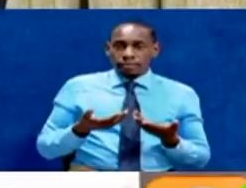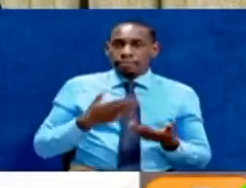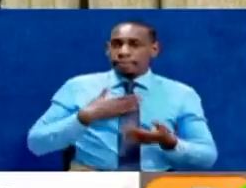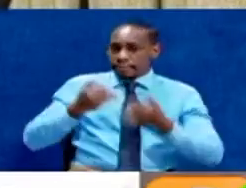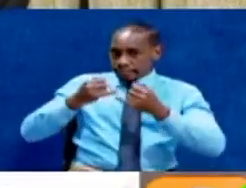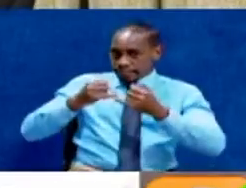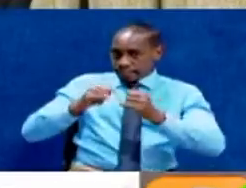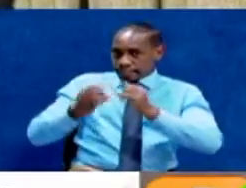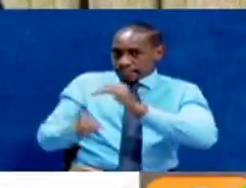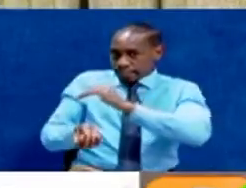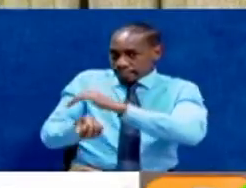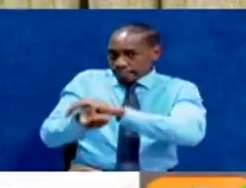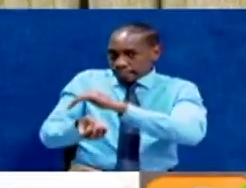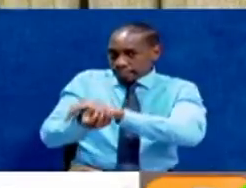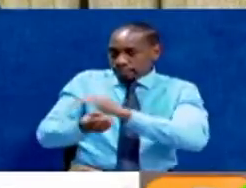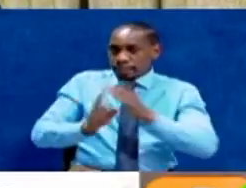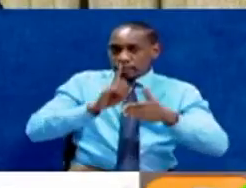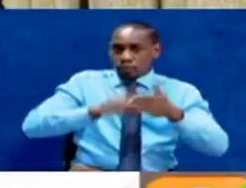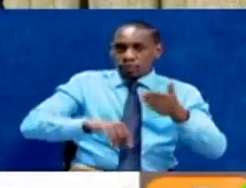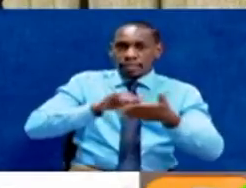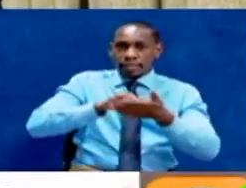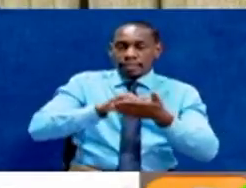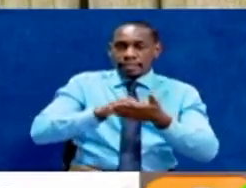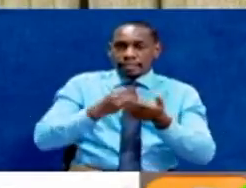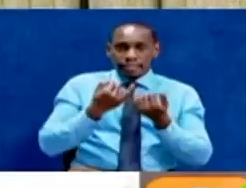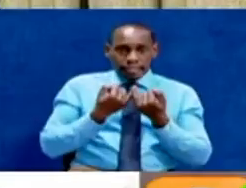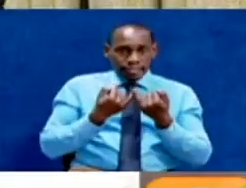explain that being